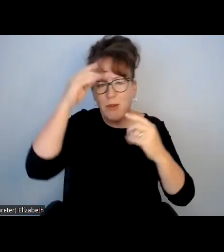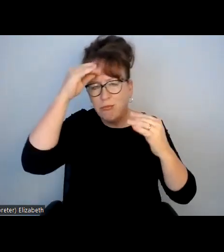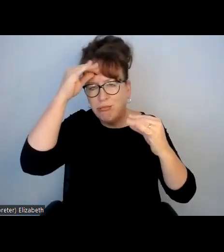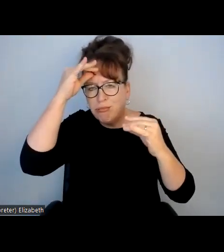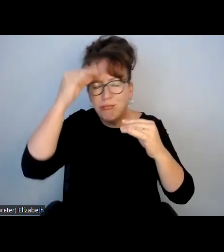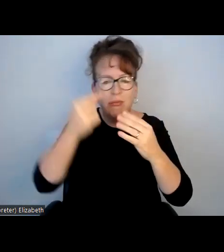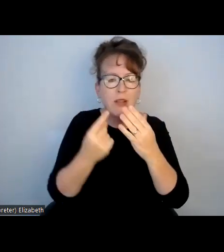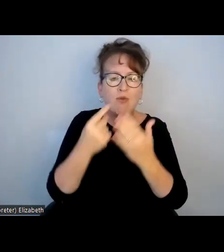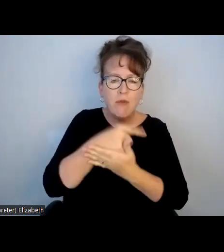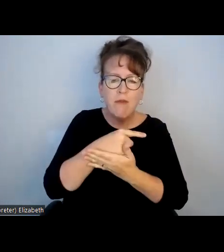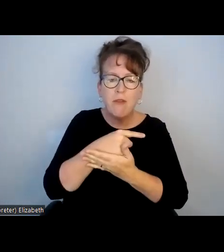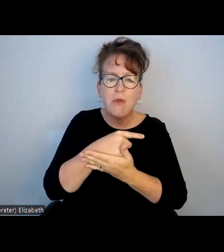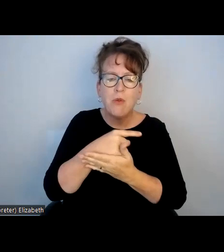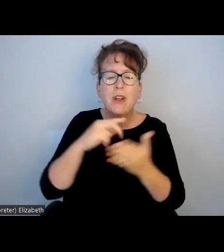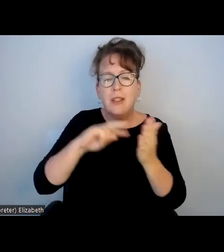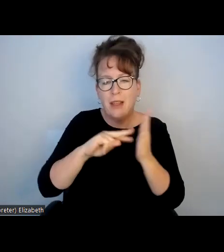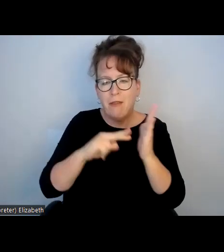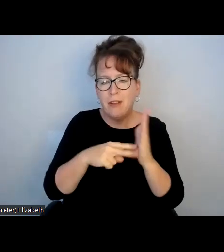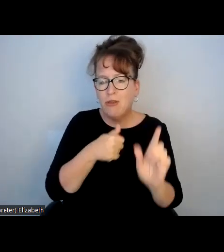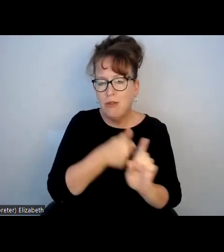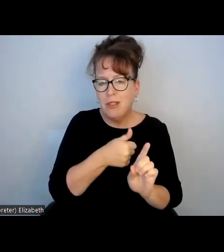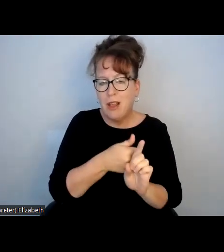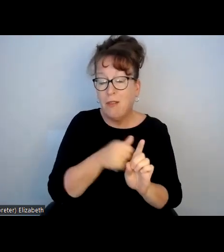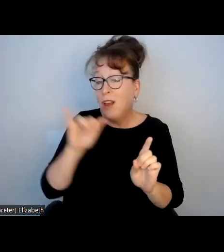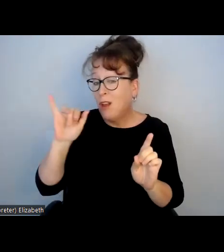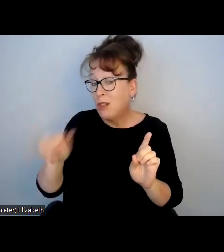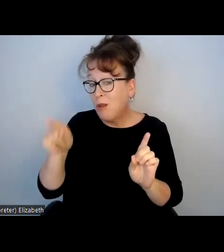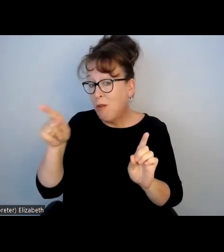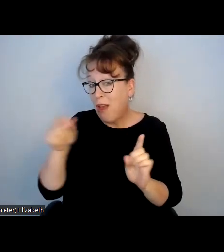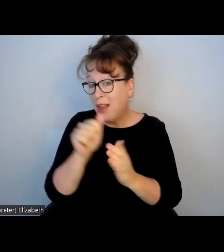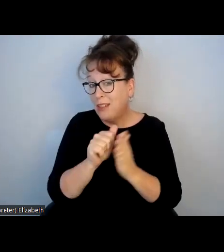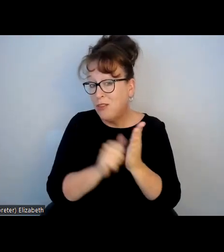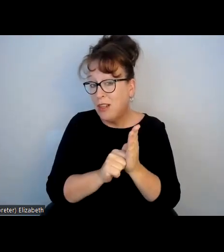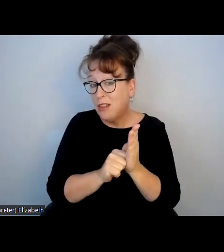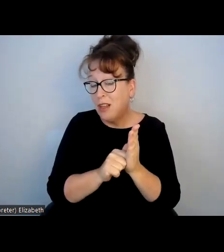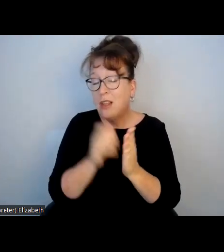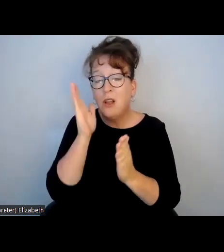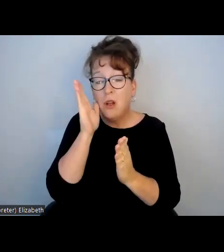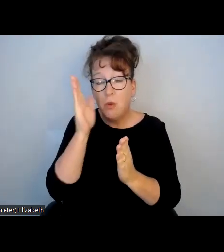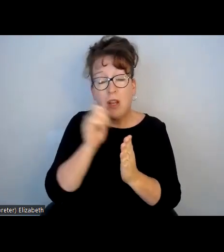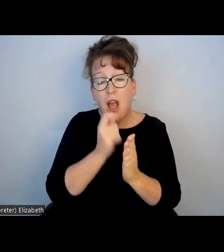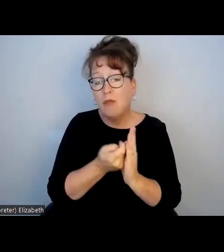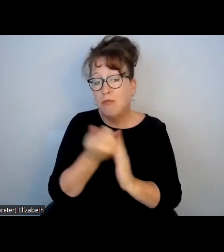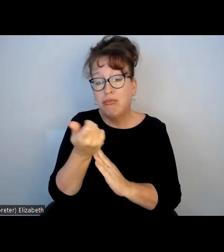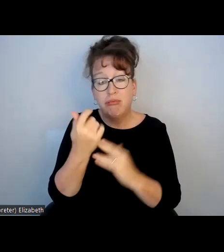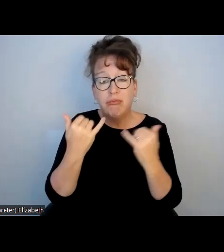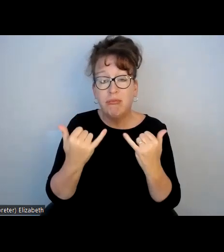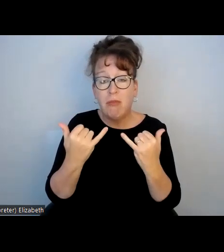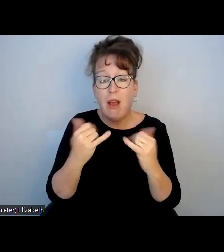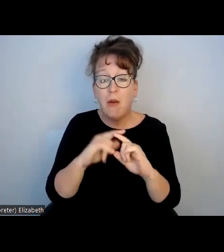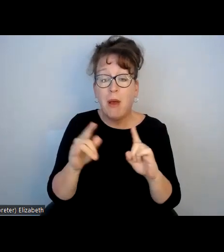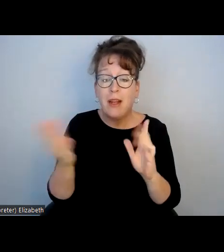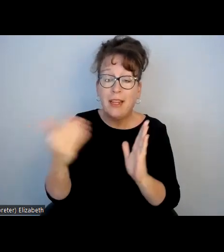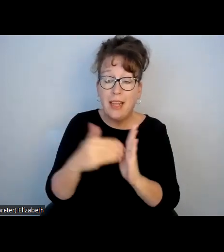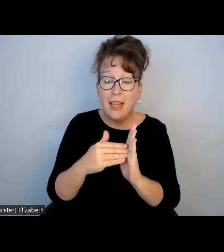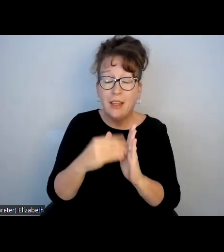it. So that's an item that is not on the agenda, but just in terms of